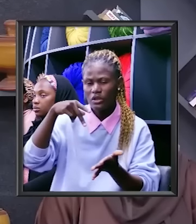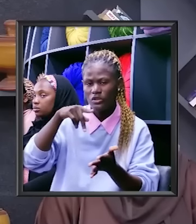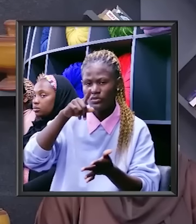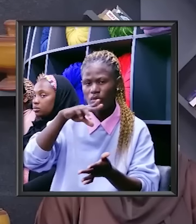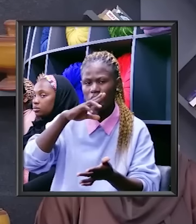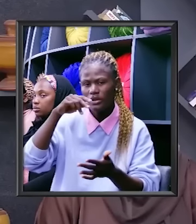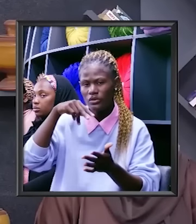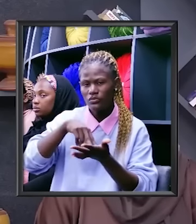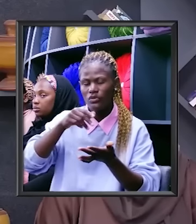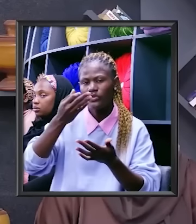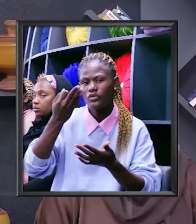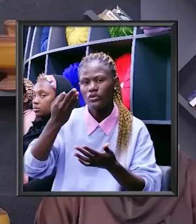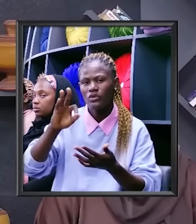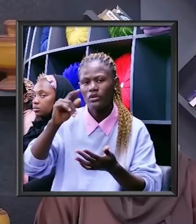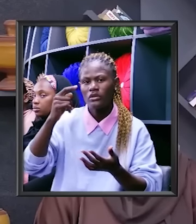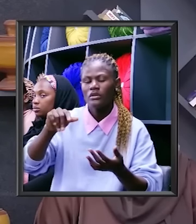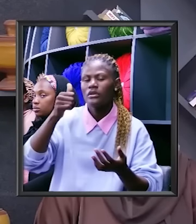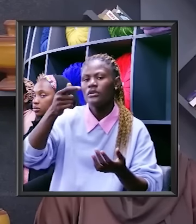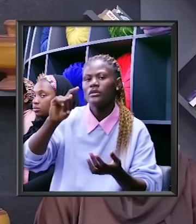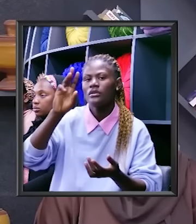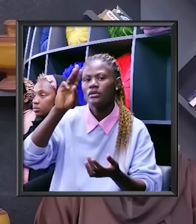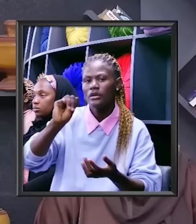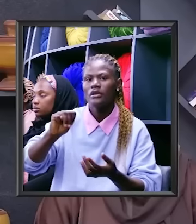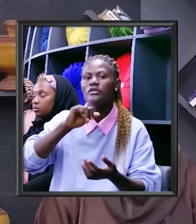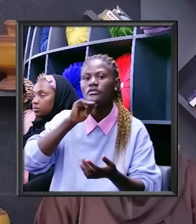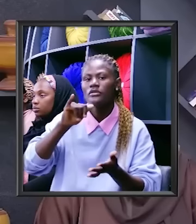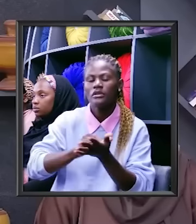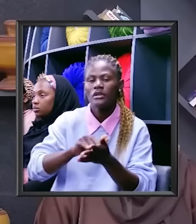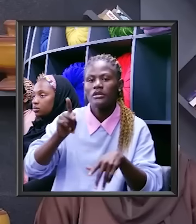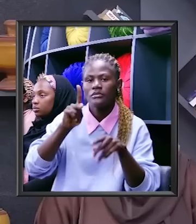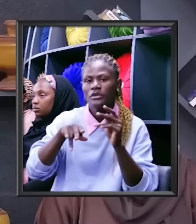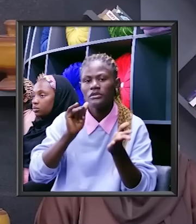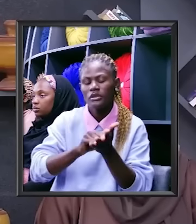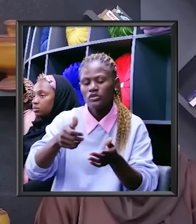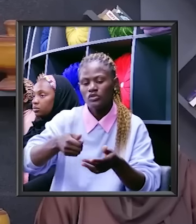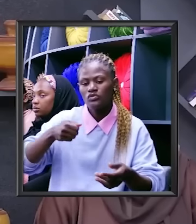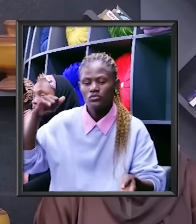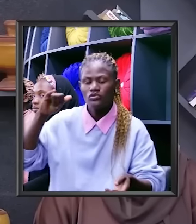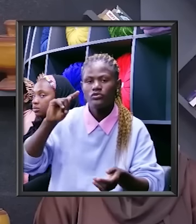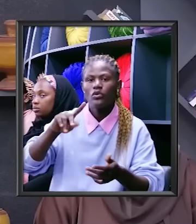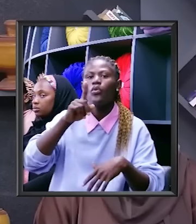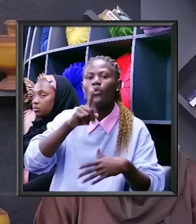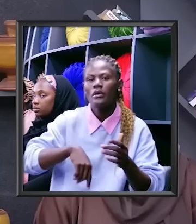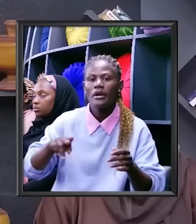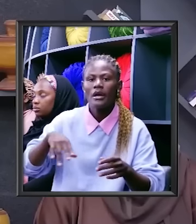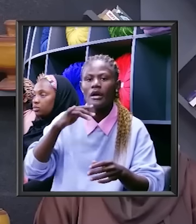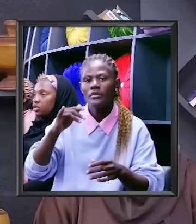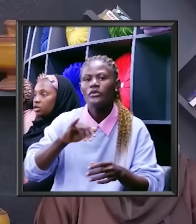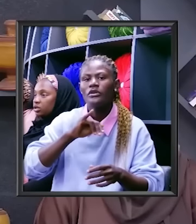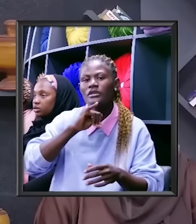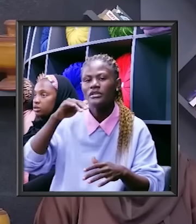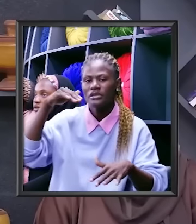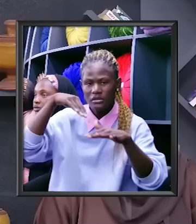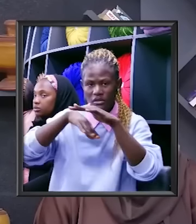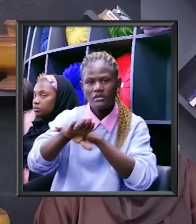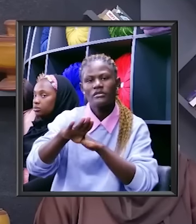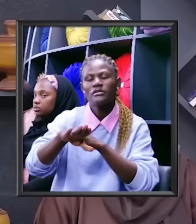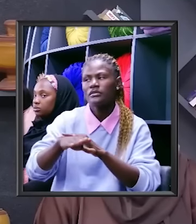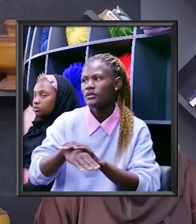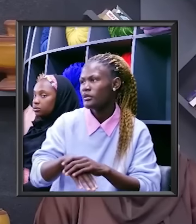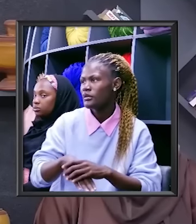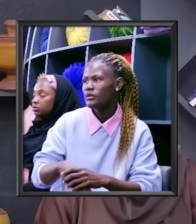Of the ATM. Yes, sir. You so no be say person don't come harvest time. It means say waiting they happen from inside. I don't know where